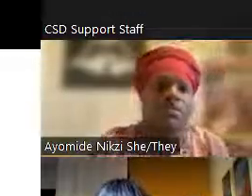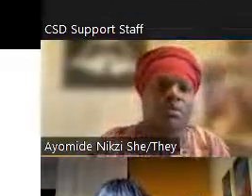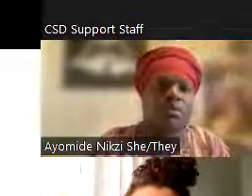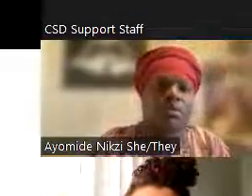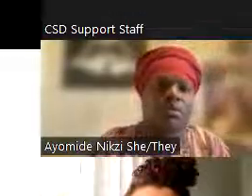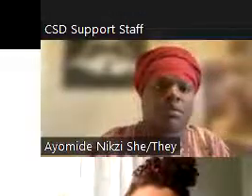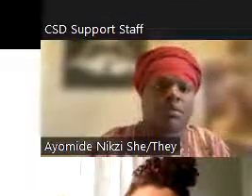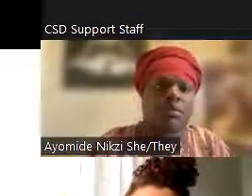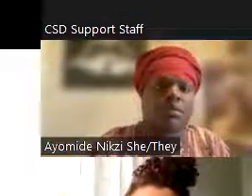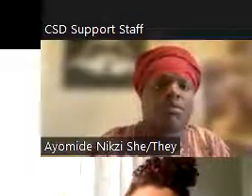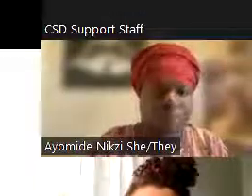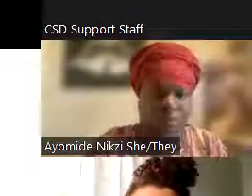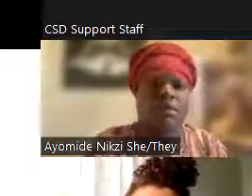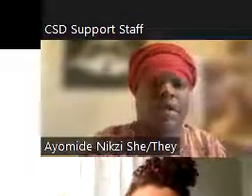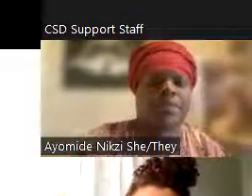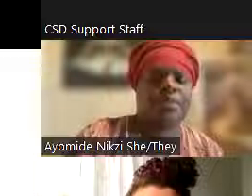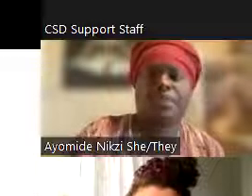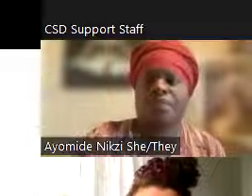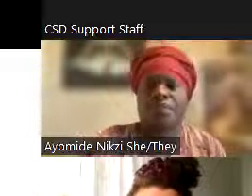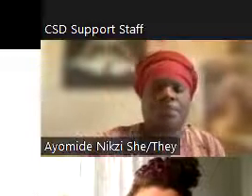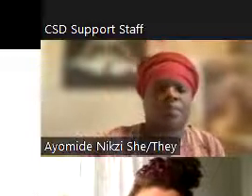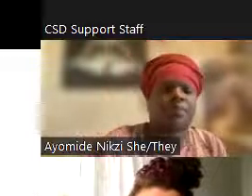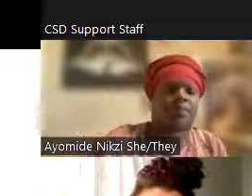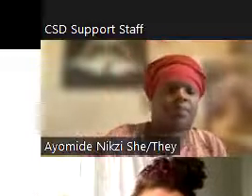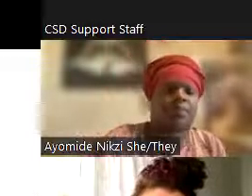I just wanted to see the text again. Thank you. Okay.